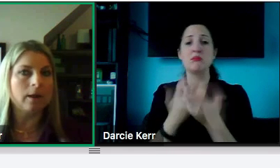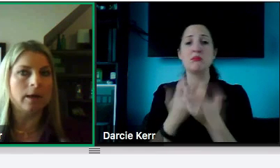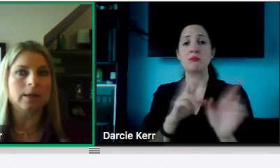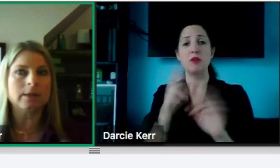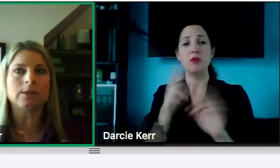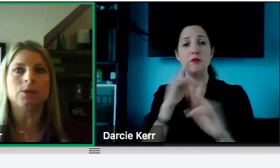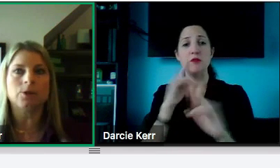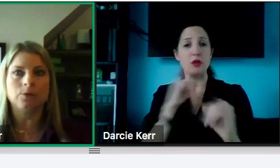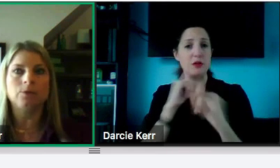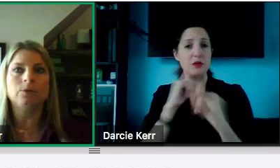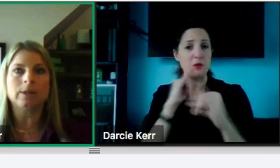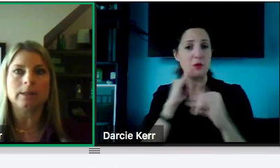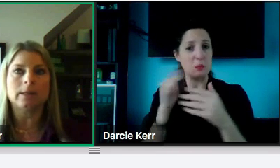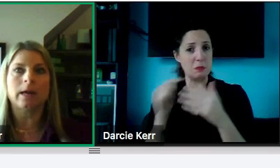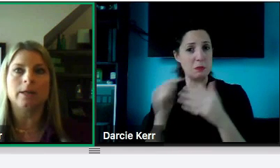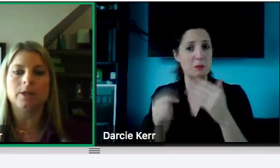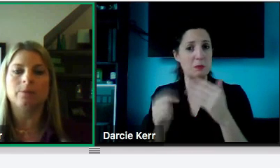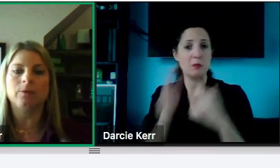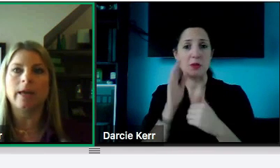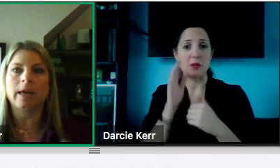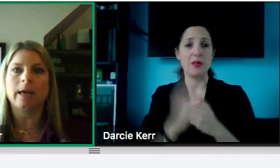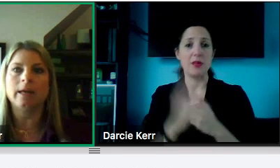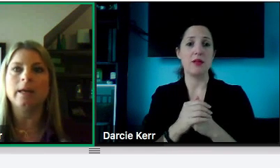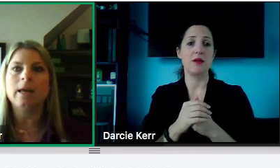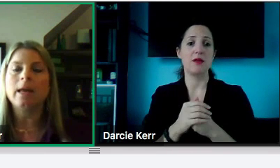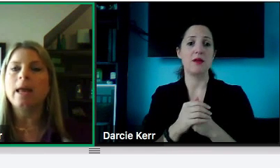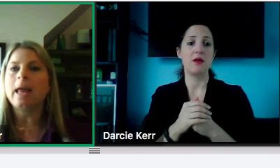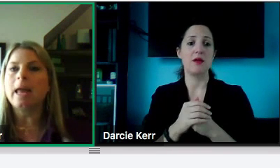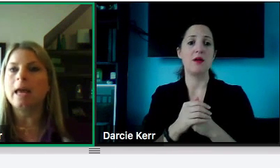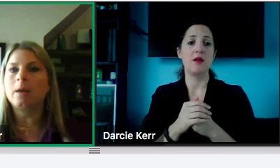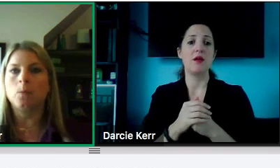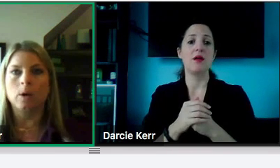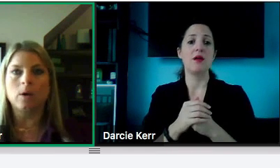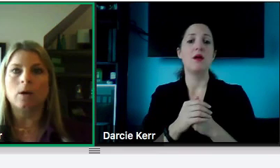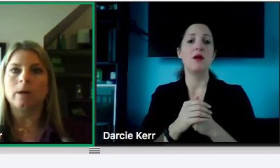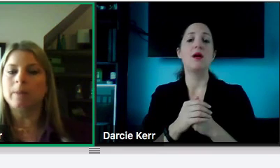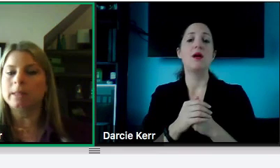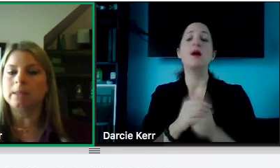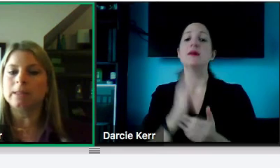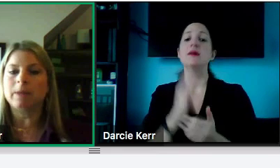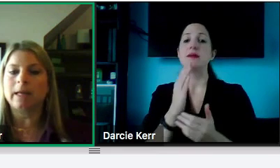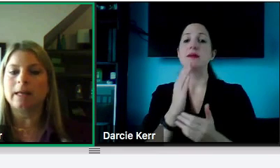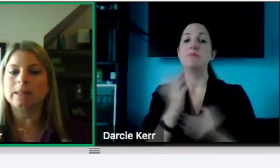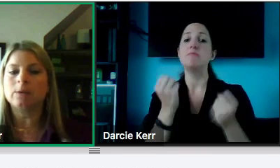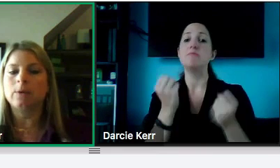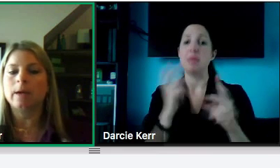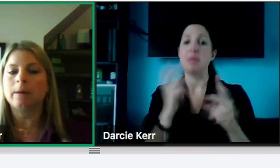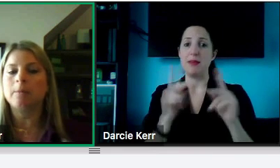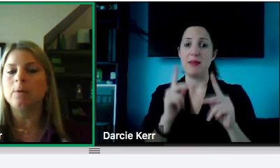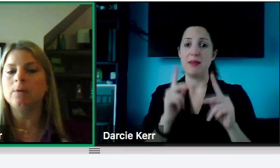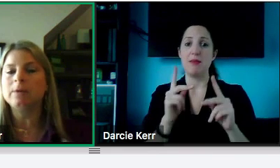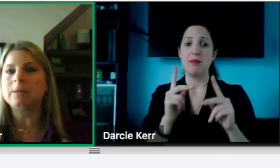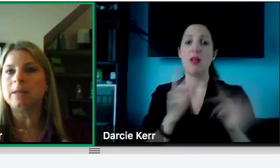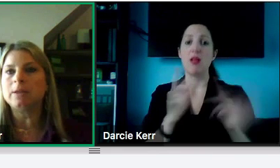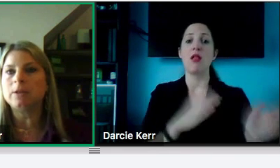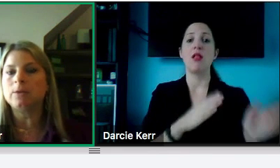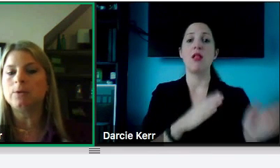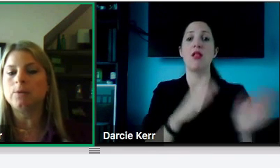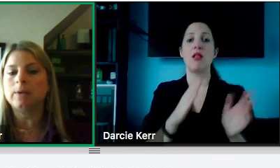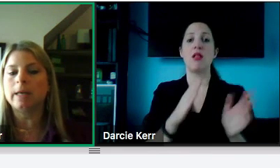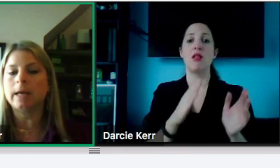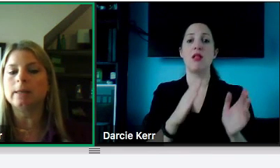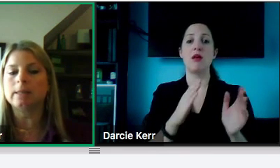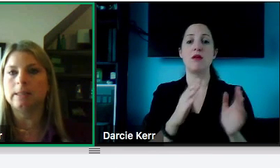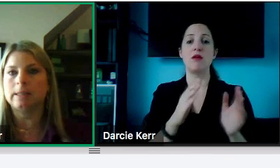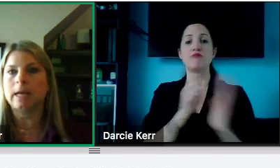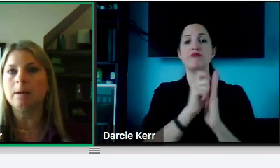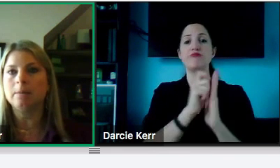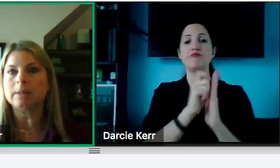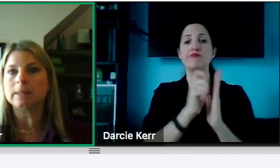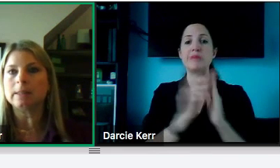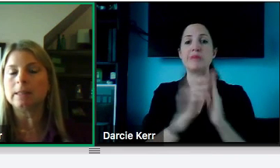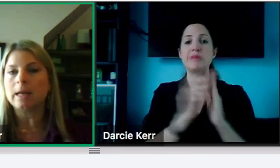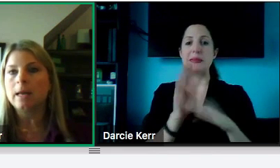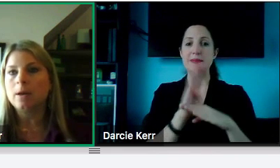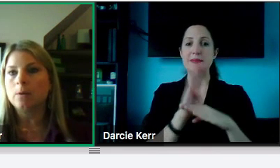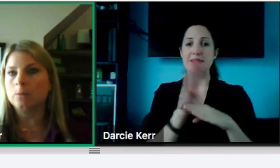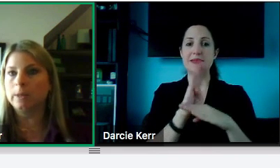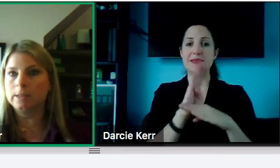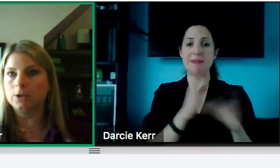lot of our clients do decide to move ahead and work on a business plan, so that moves them into the next